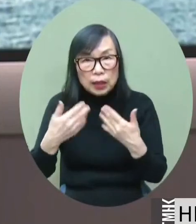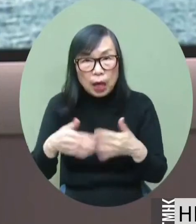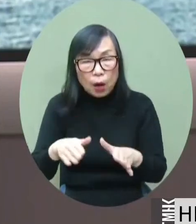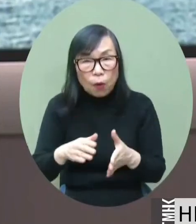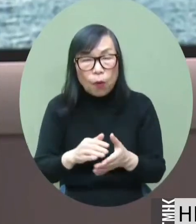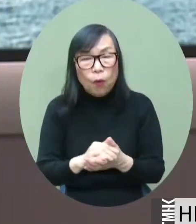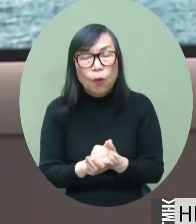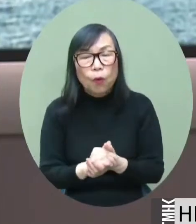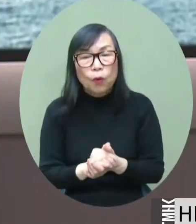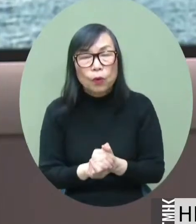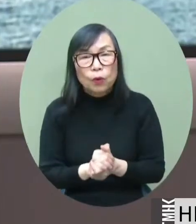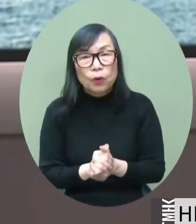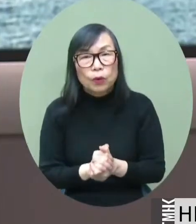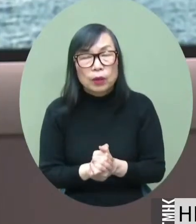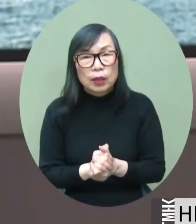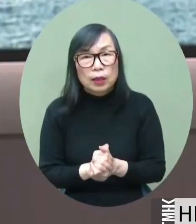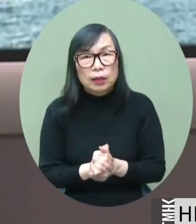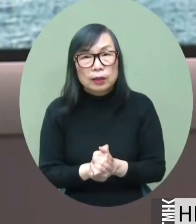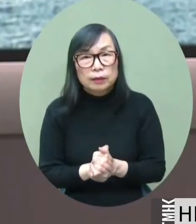operation.